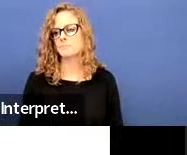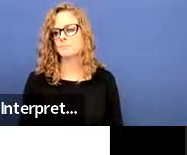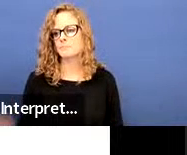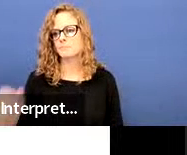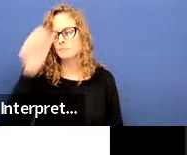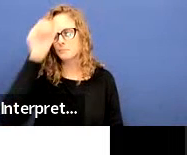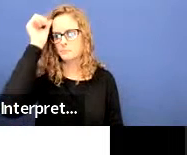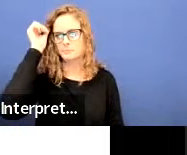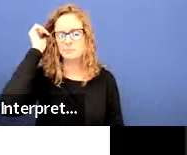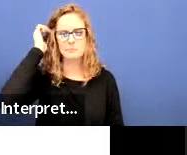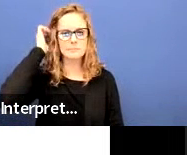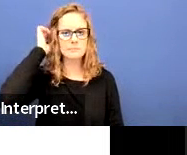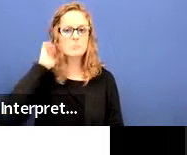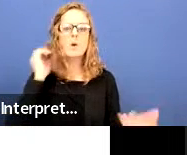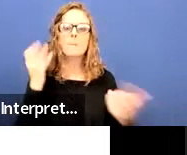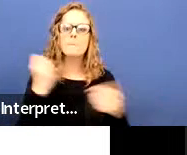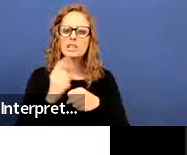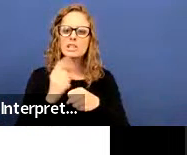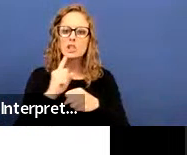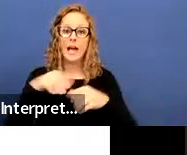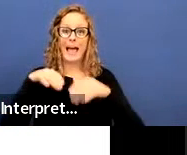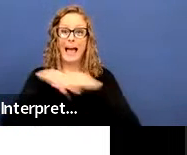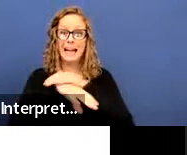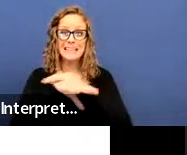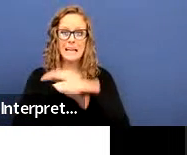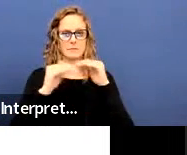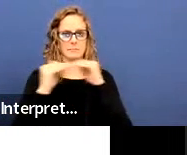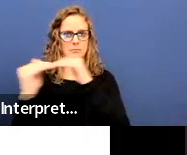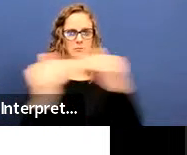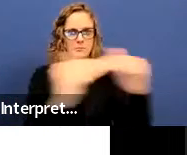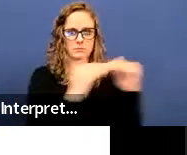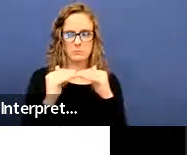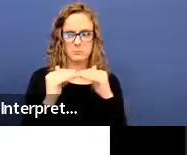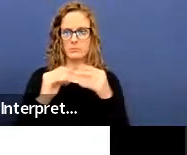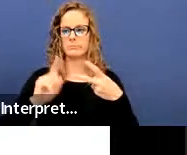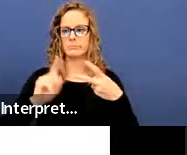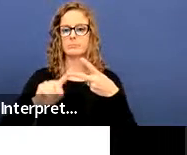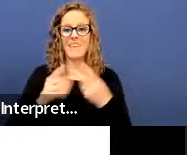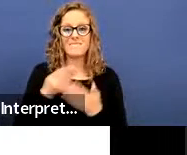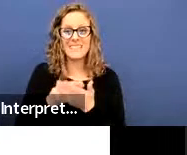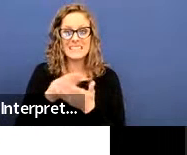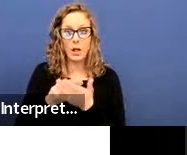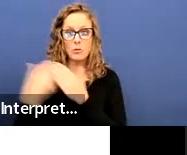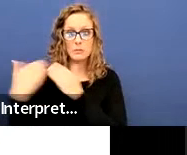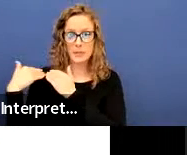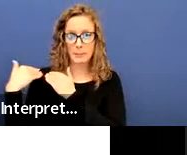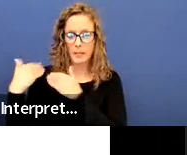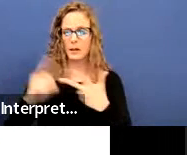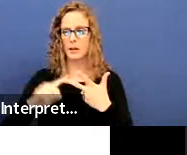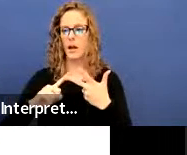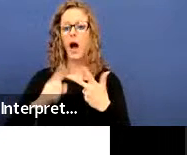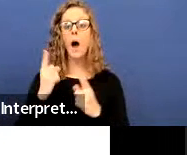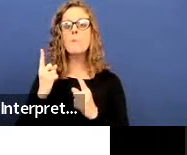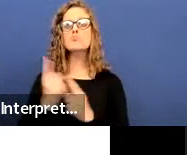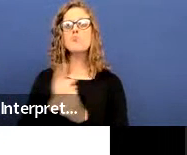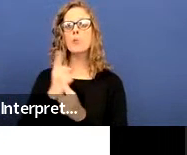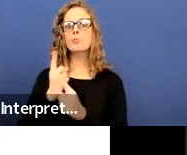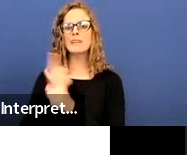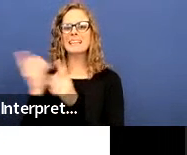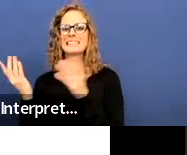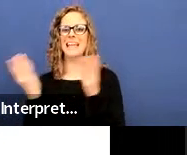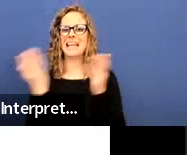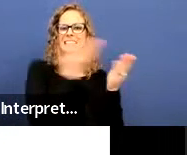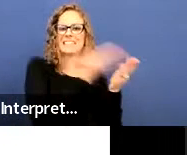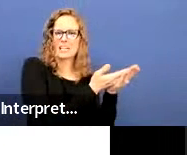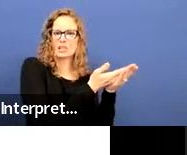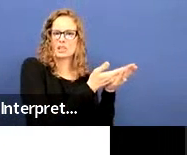be sure that we have equitable access, fiscal responsibility, appropriate destination for all patients. I'll get back